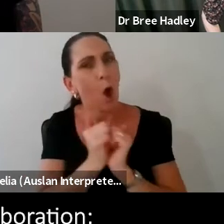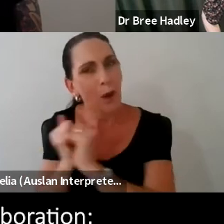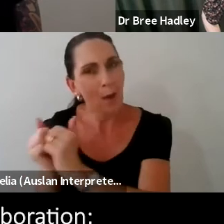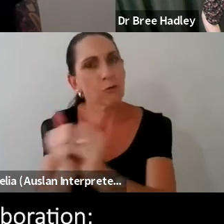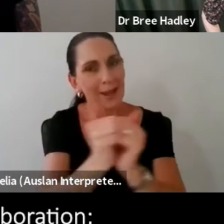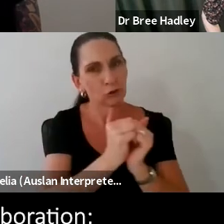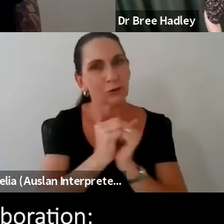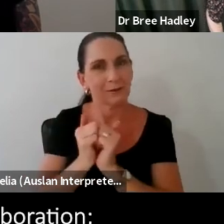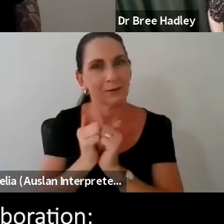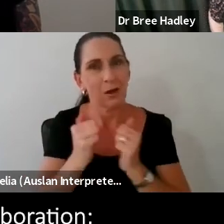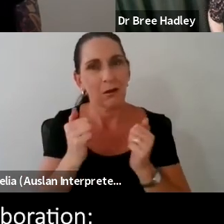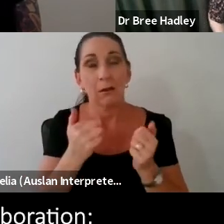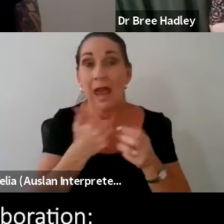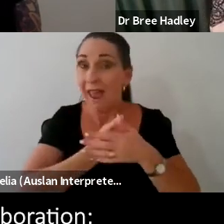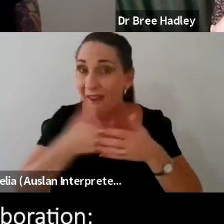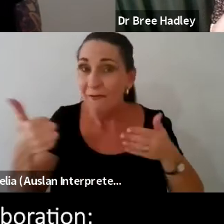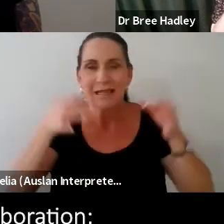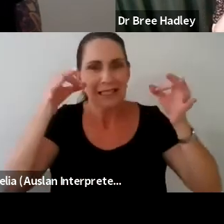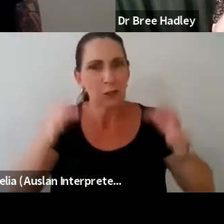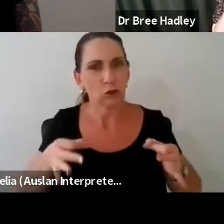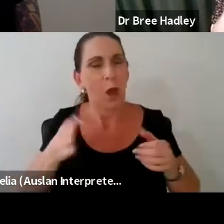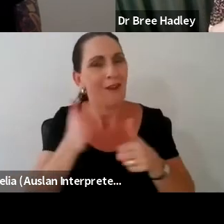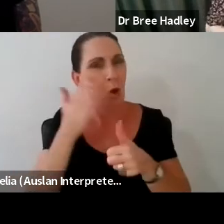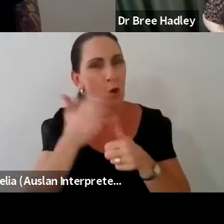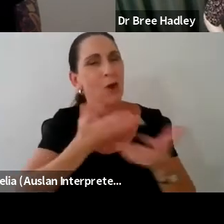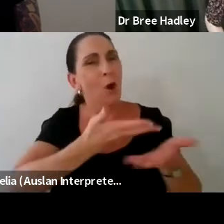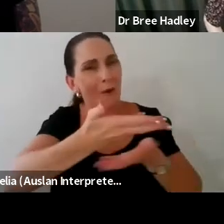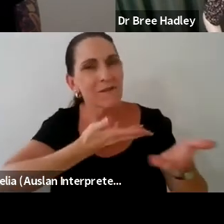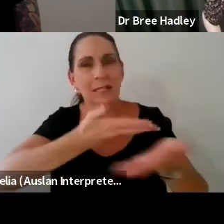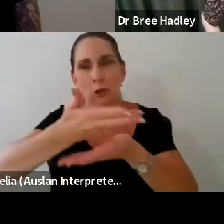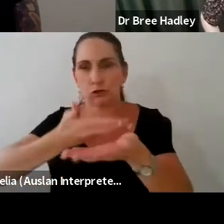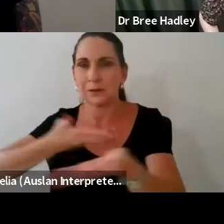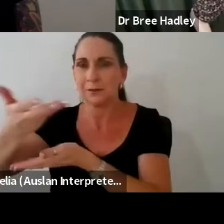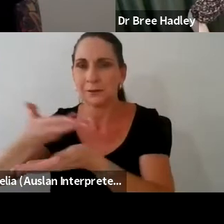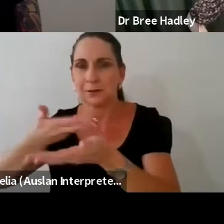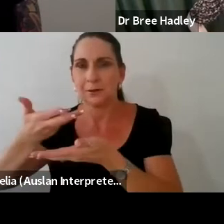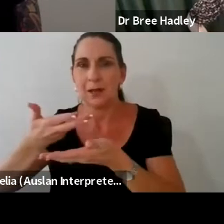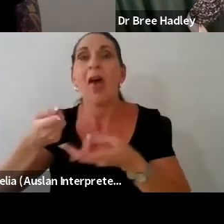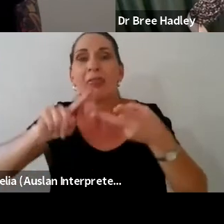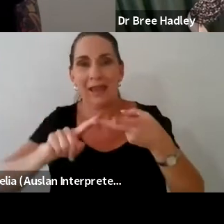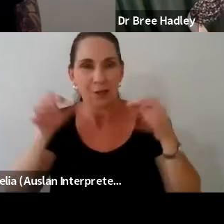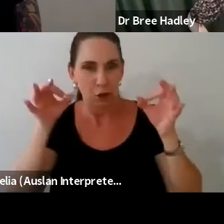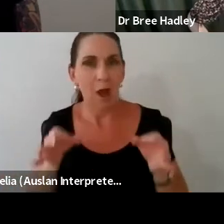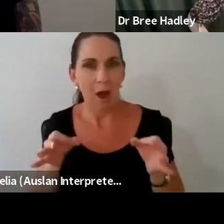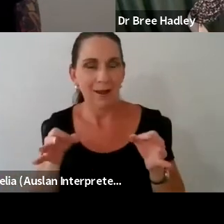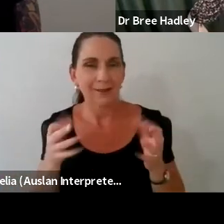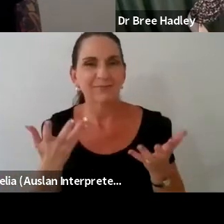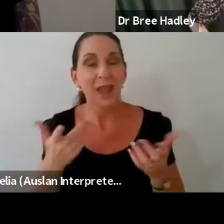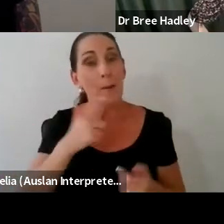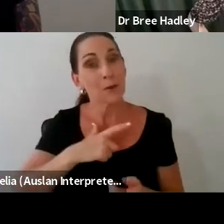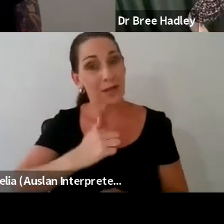every decision is a conversation. It's not because my